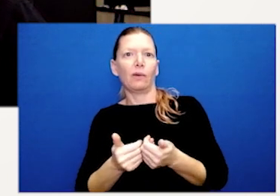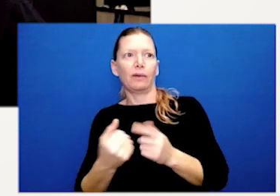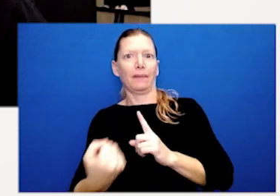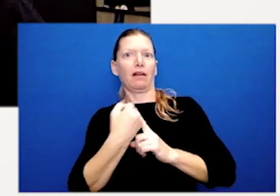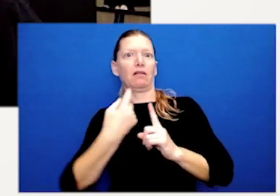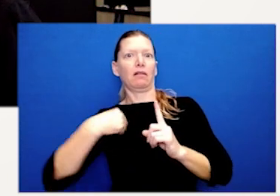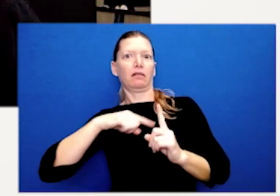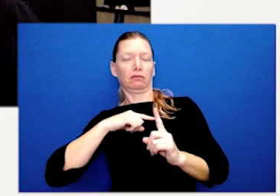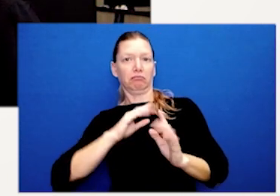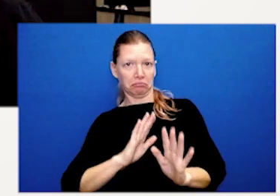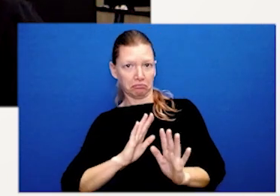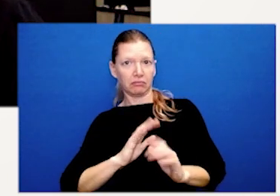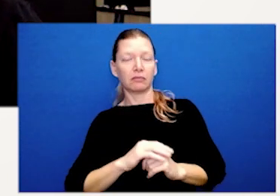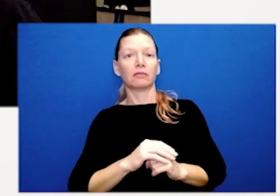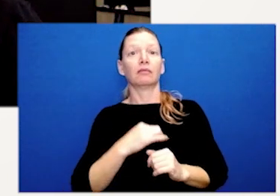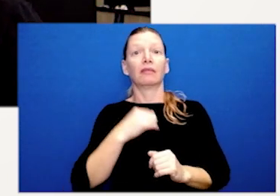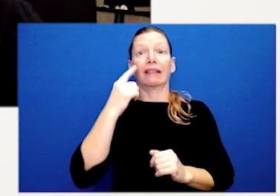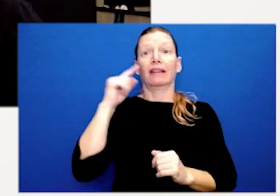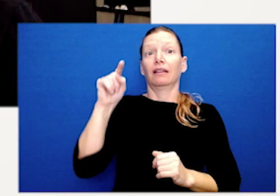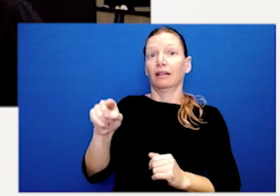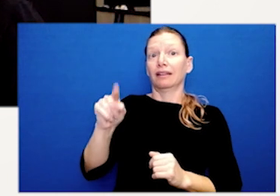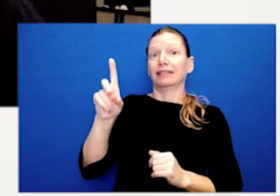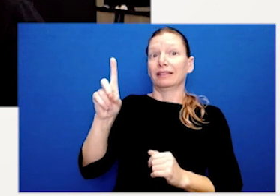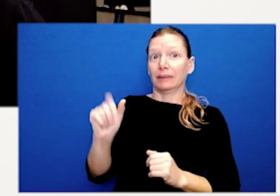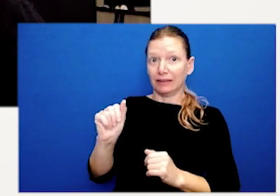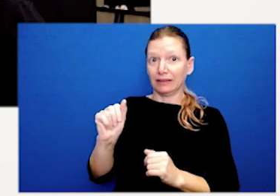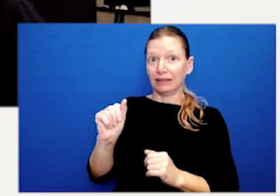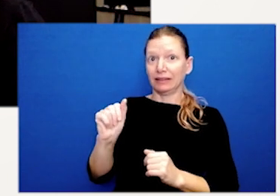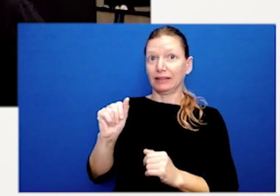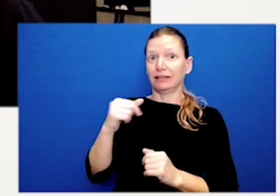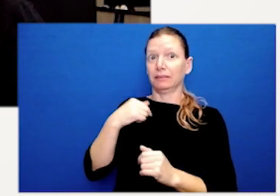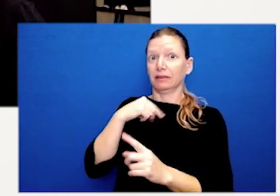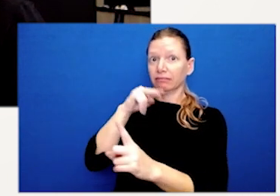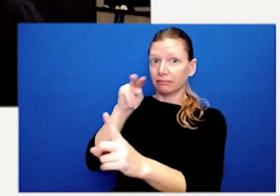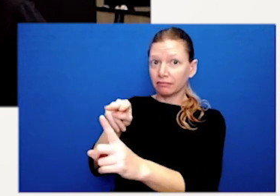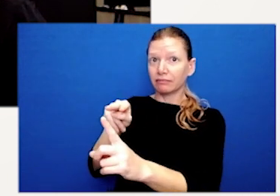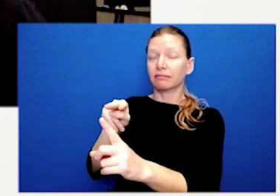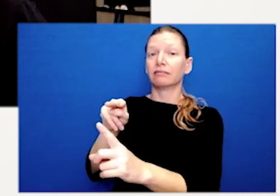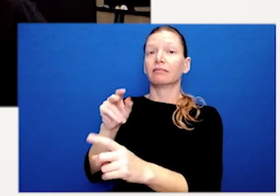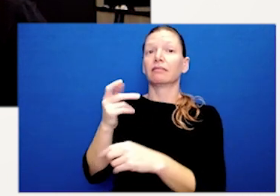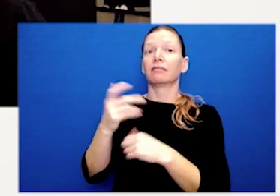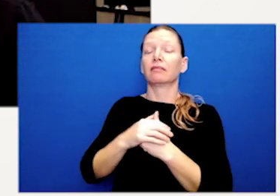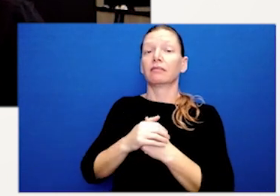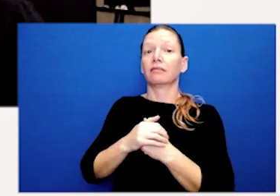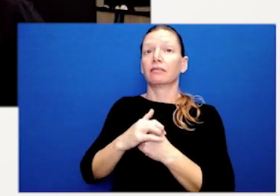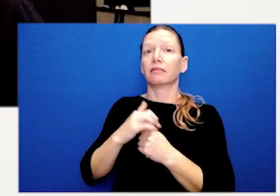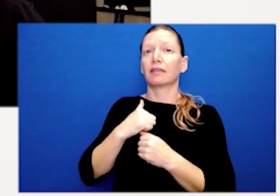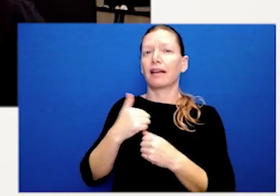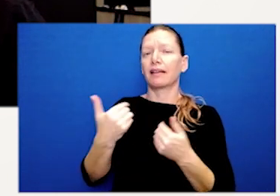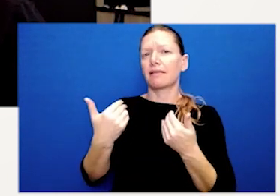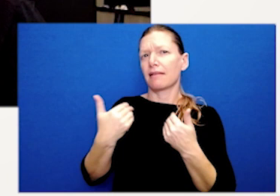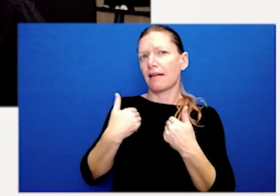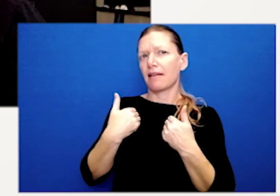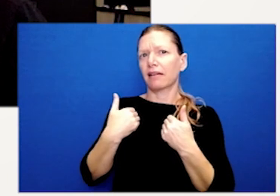like talking about how this is impacting us. And I think through